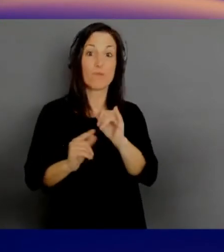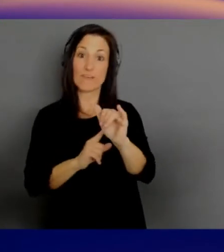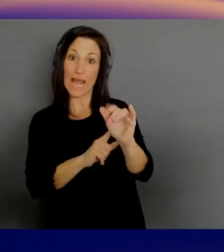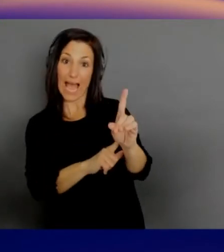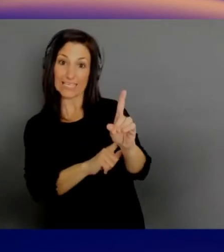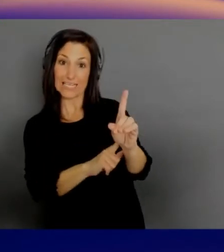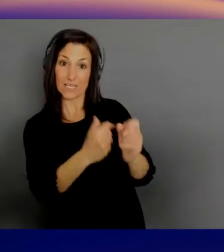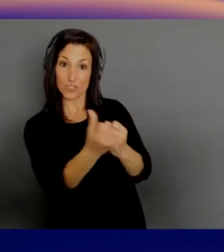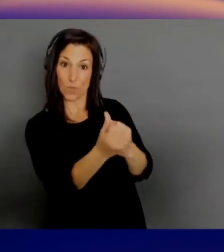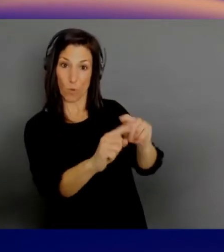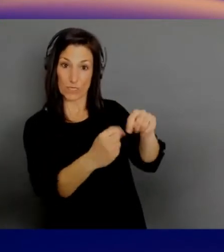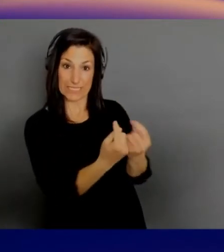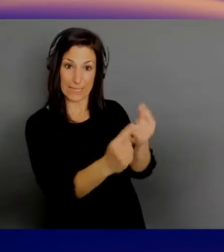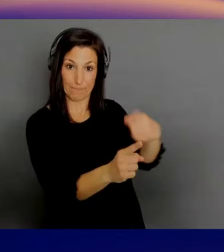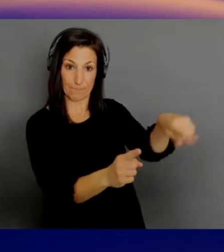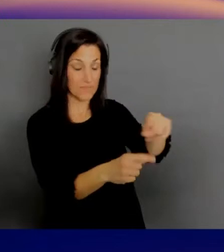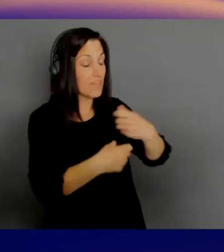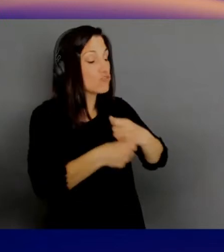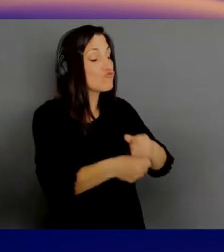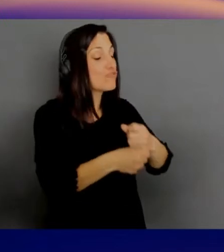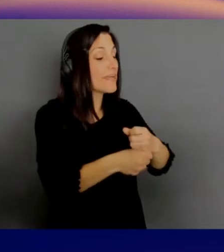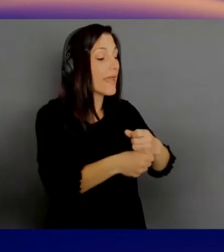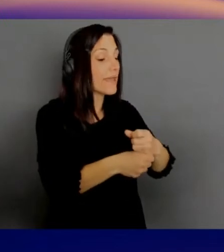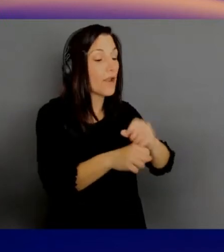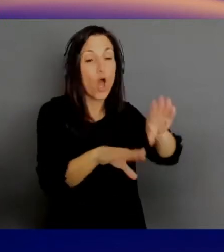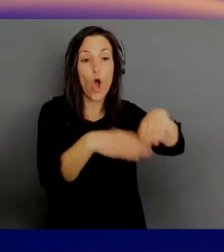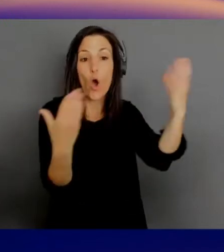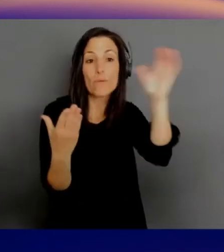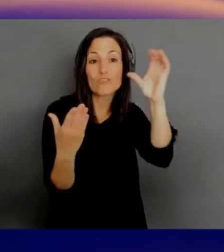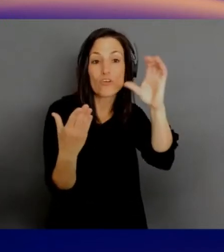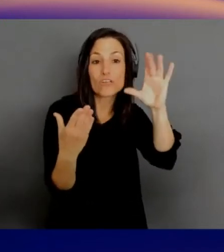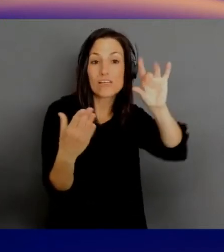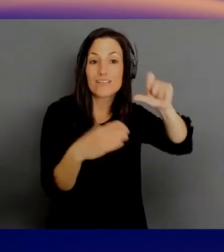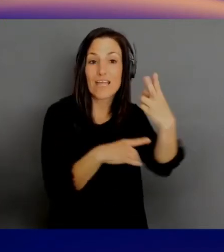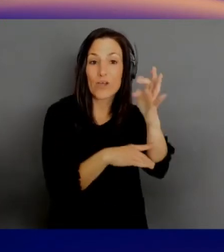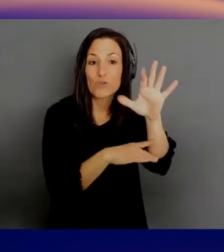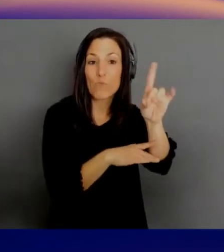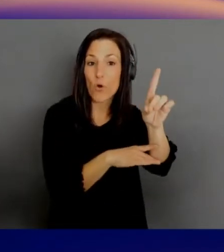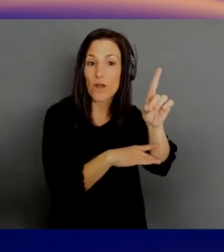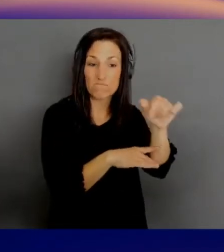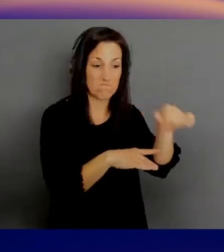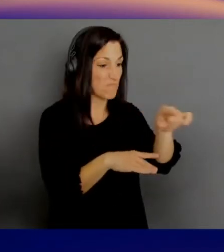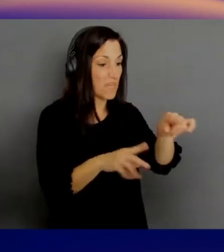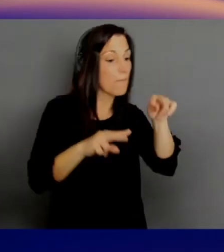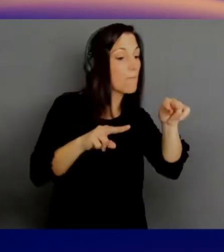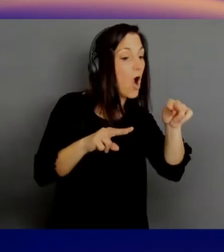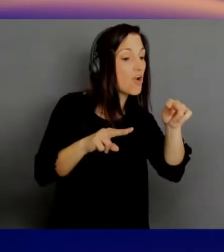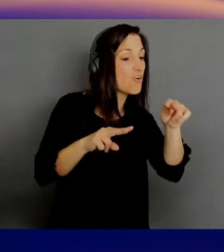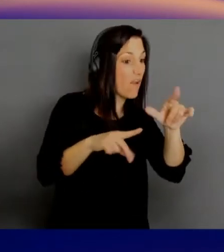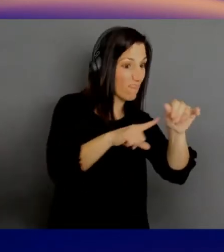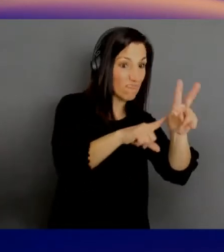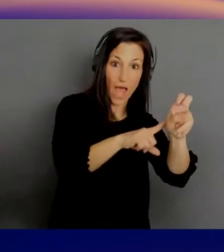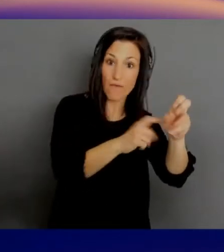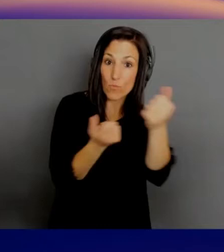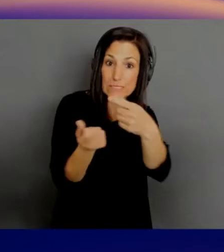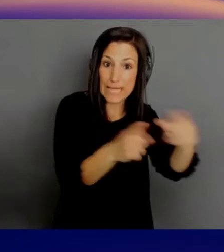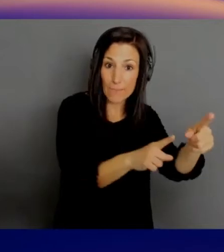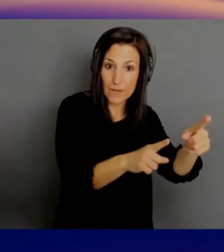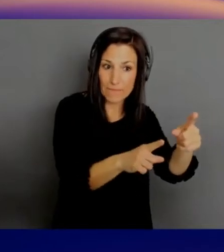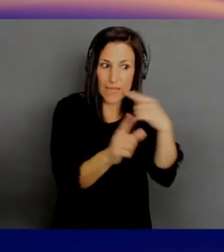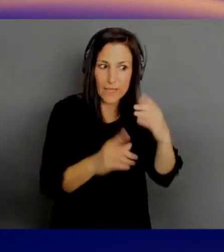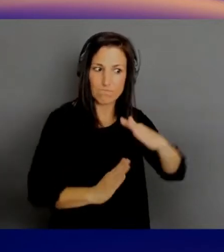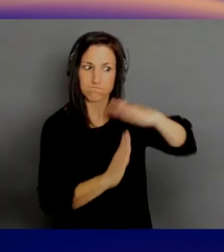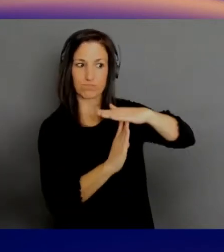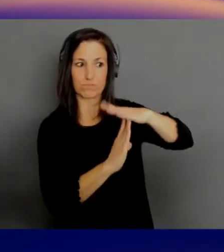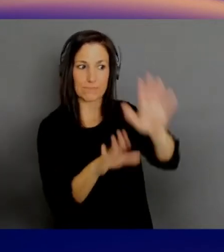They can create a OpenSearch dashboards, right? They can monitor in live what is happening, and then they can take action then and there. So with